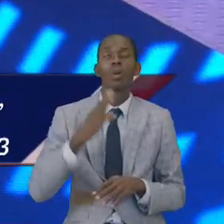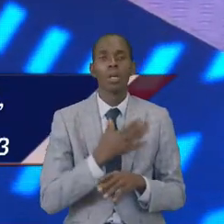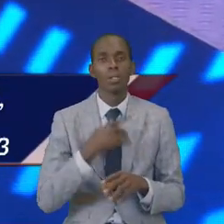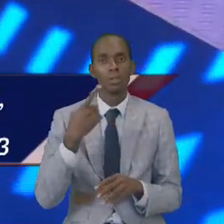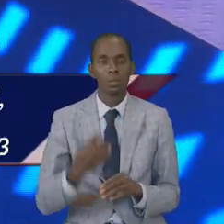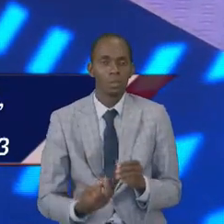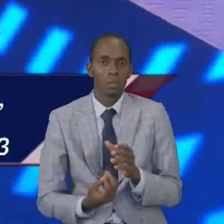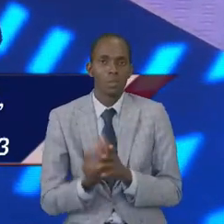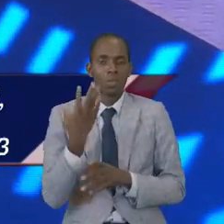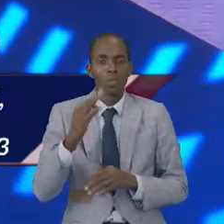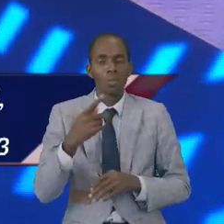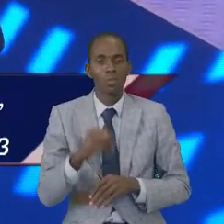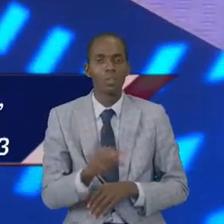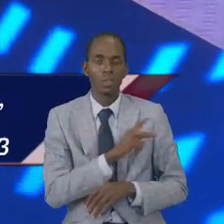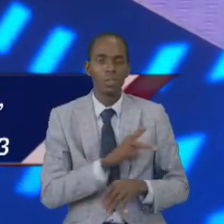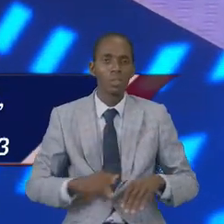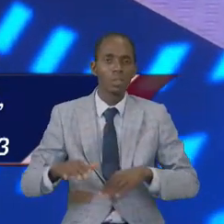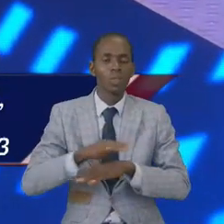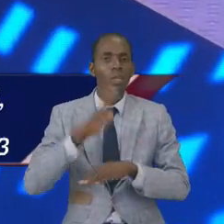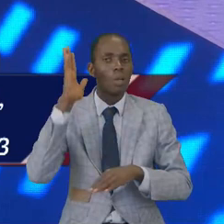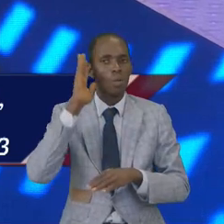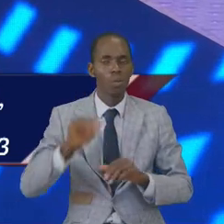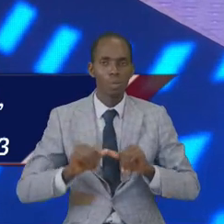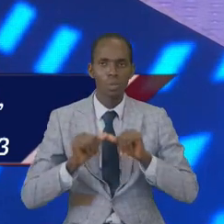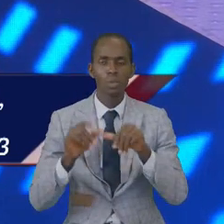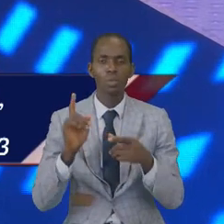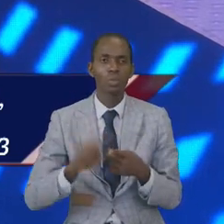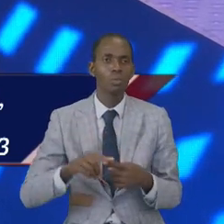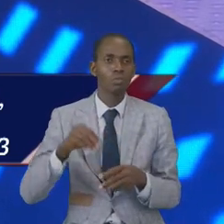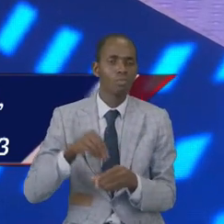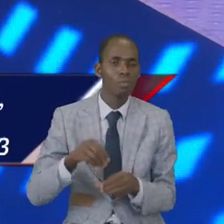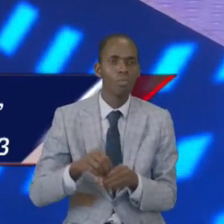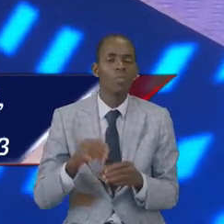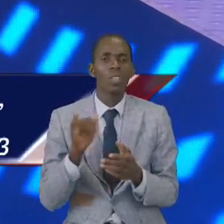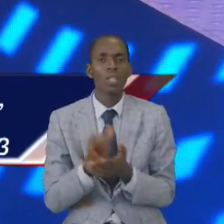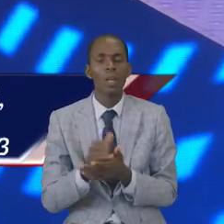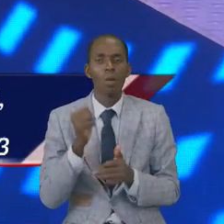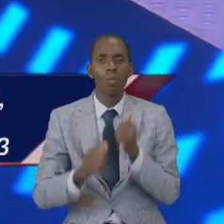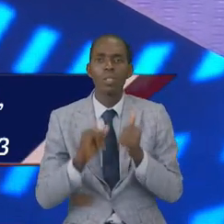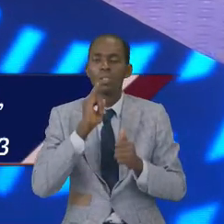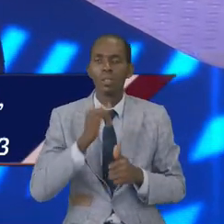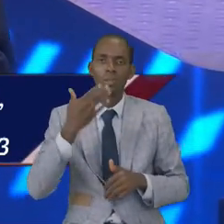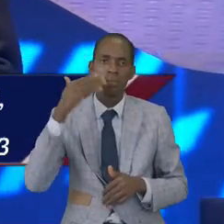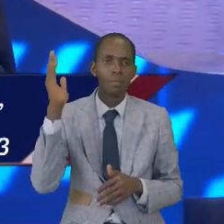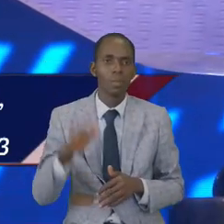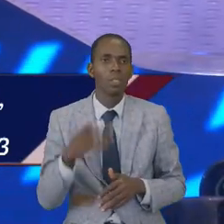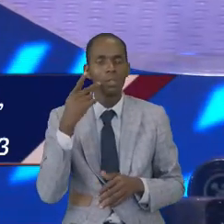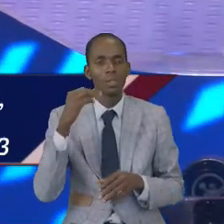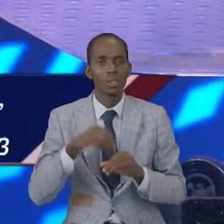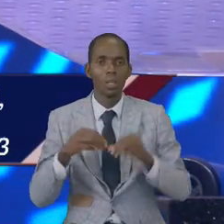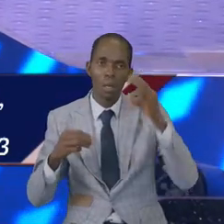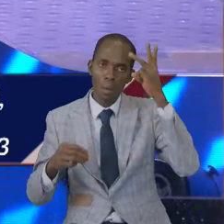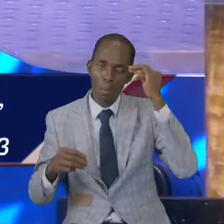kingdom, and therefore they are going to keep on planting and sowing that which is evil. In Matthew chapter